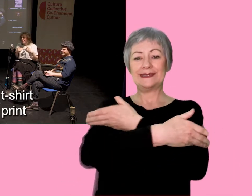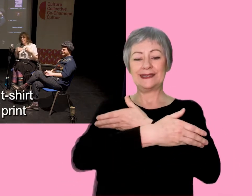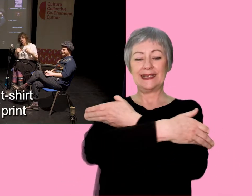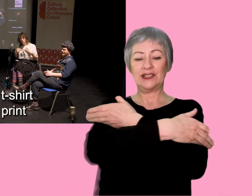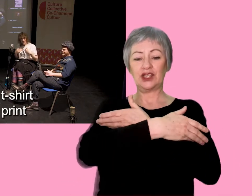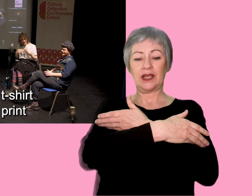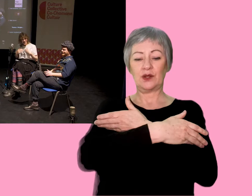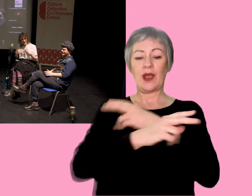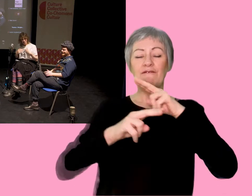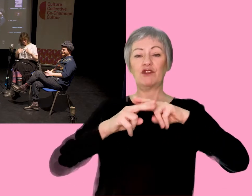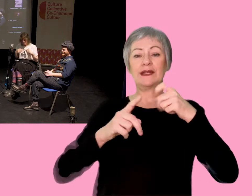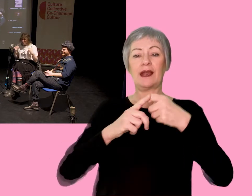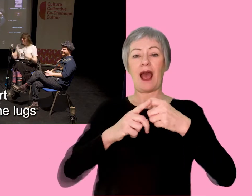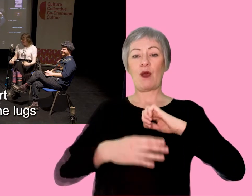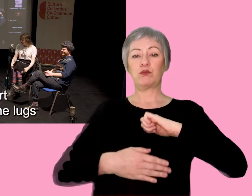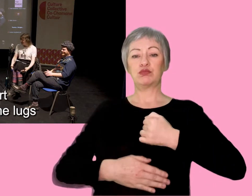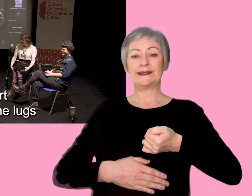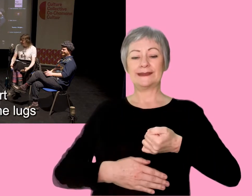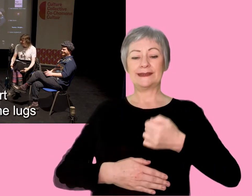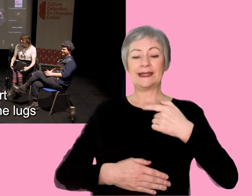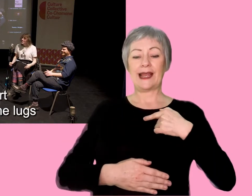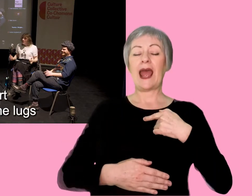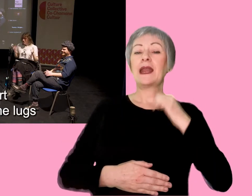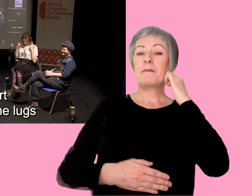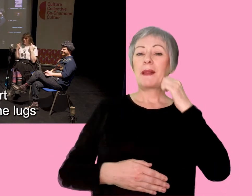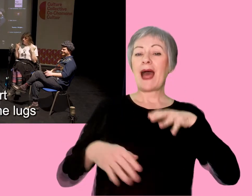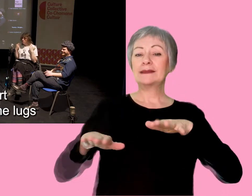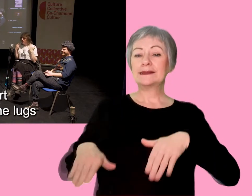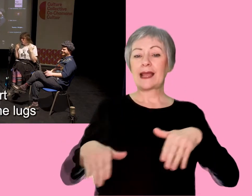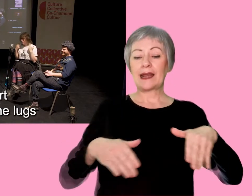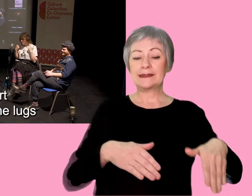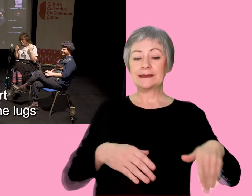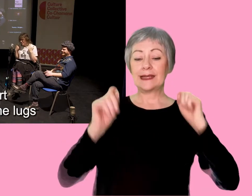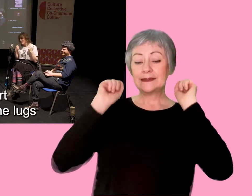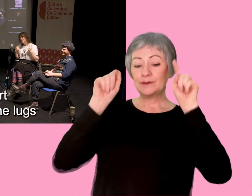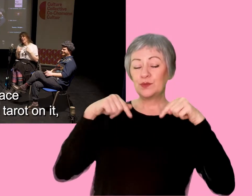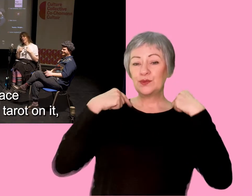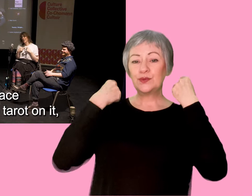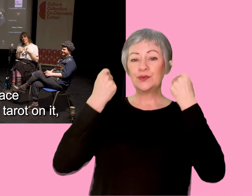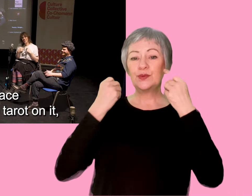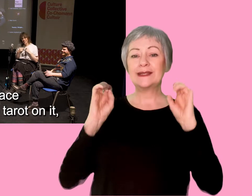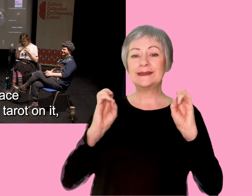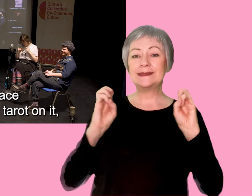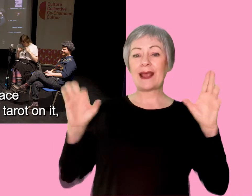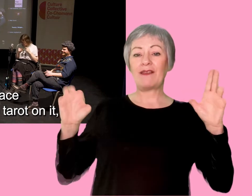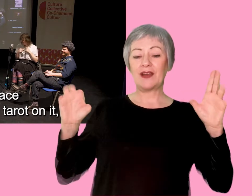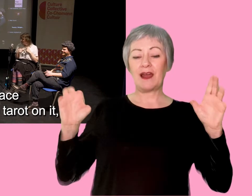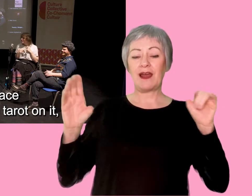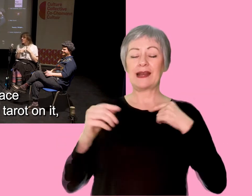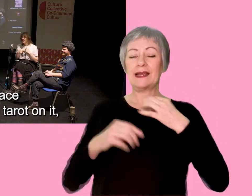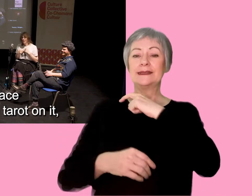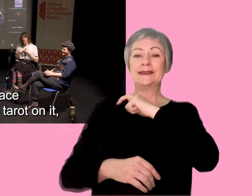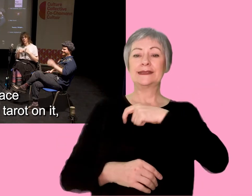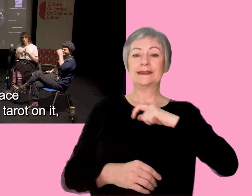Frida Kahlo print and a black skirt and silver hoops in me lugs and a steel